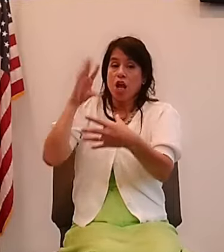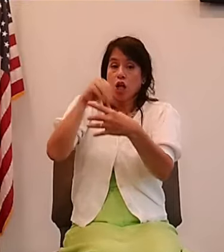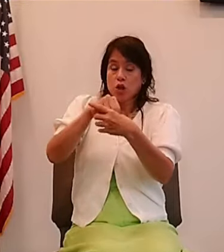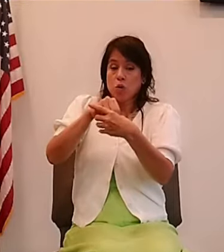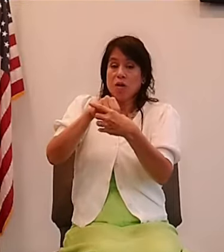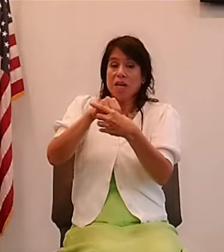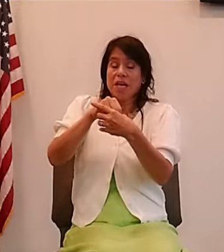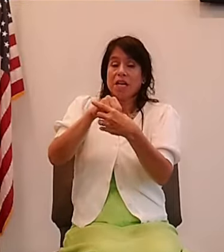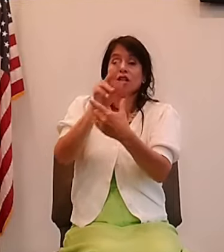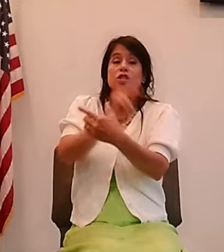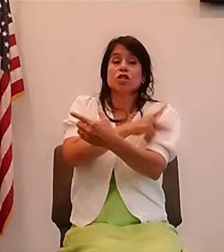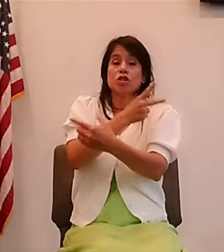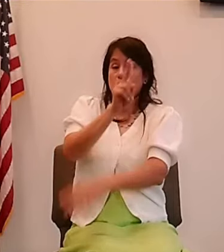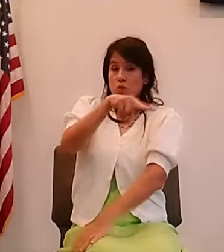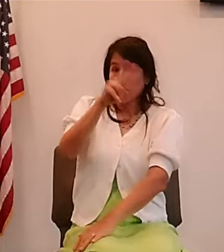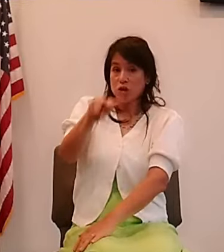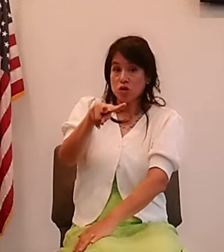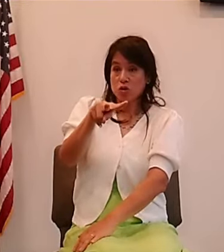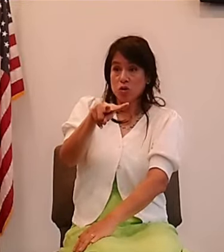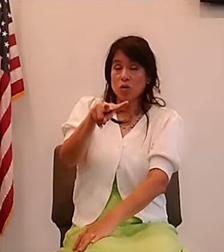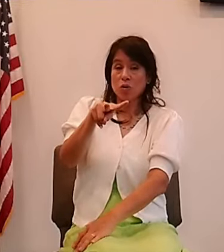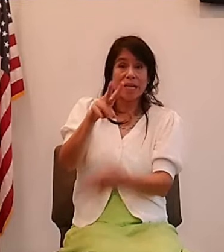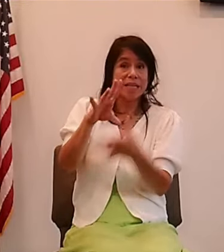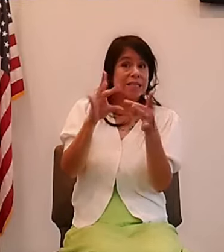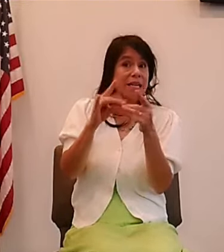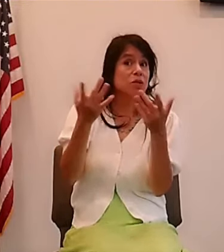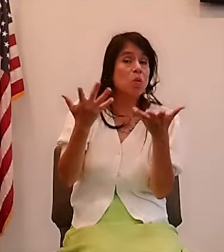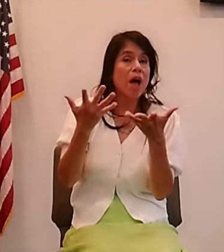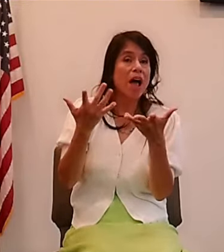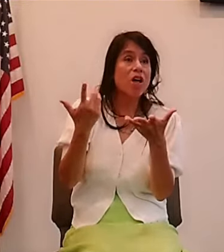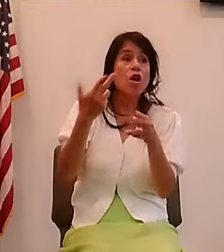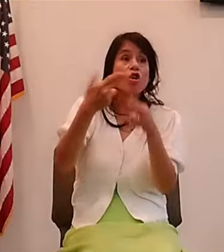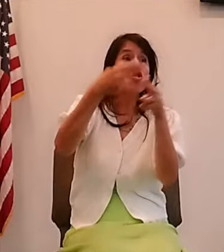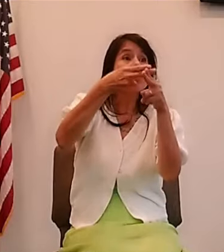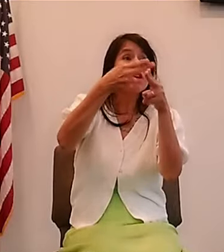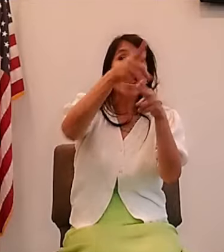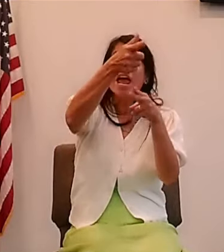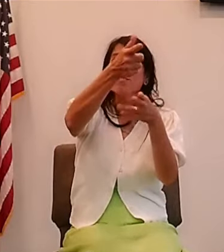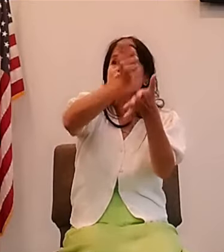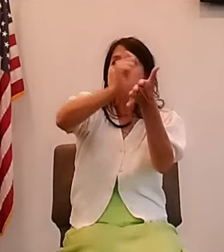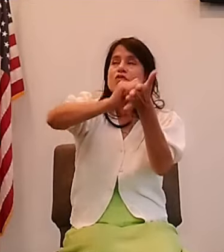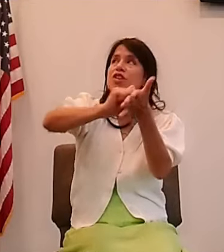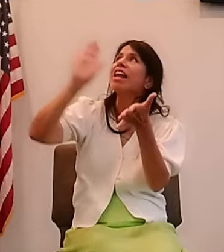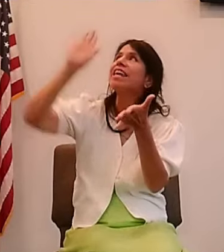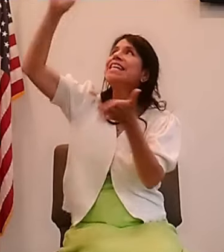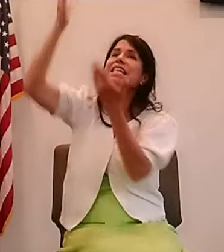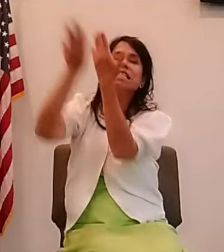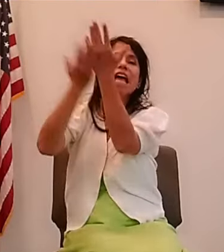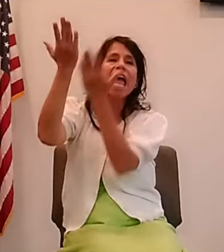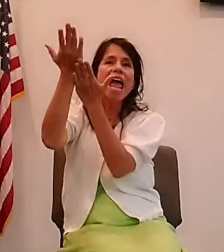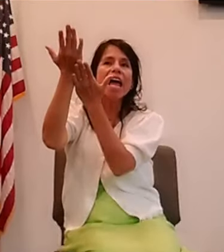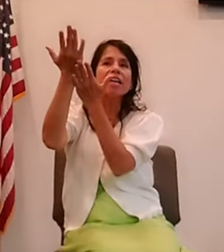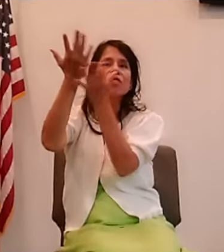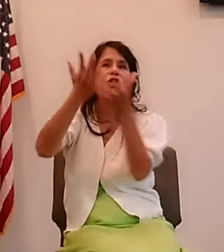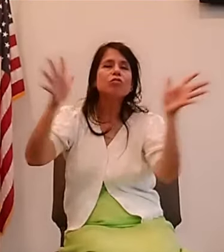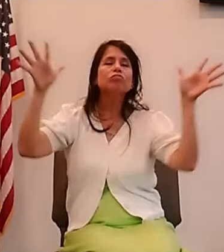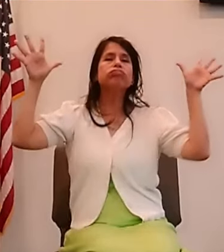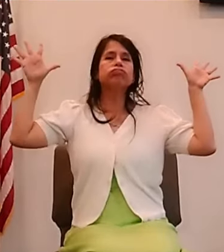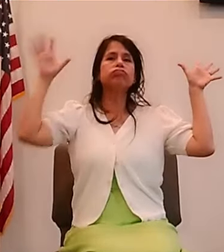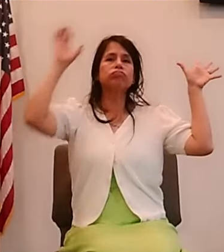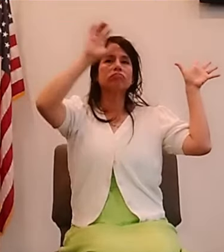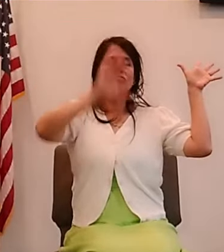are written on his hands, that's a psalm, and we can read about Jesus being crucified in Psalm